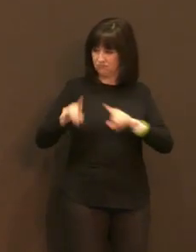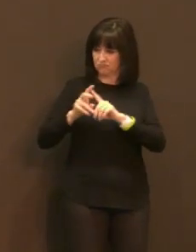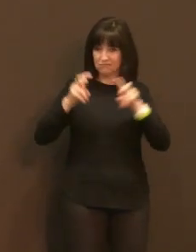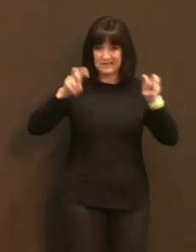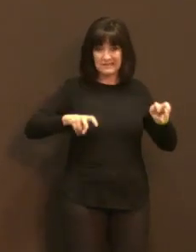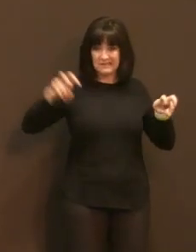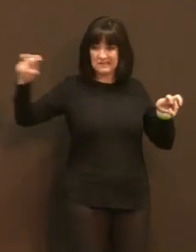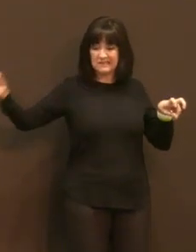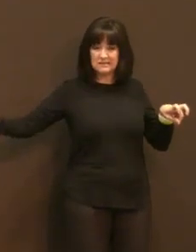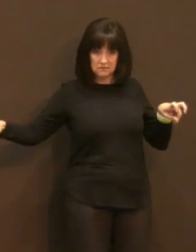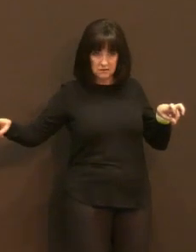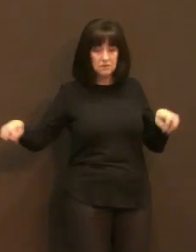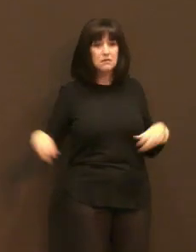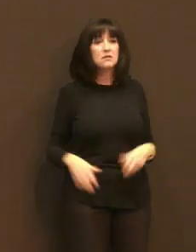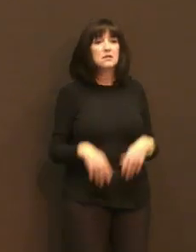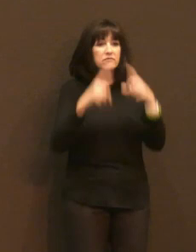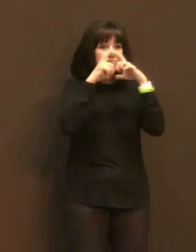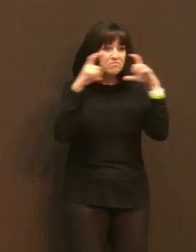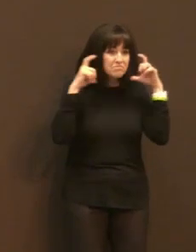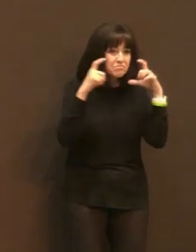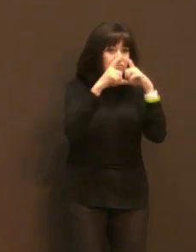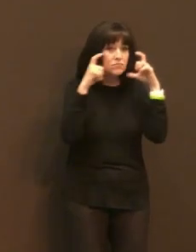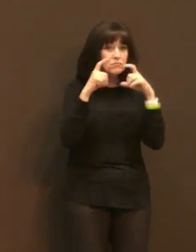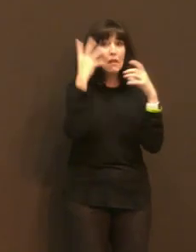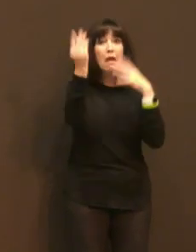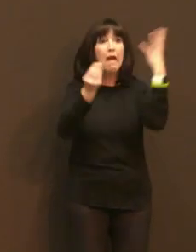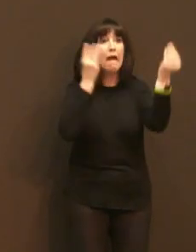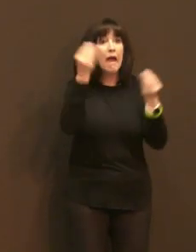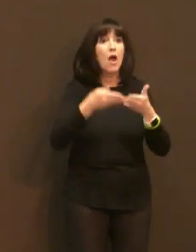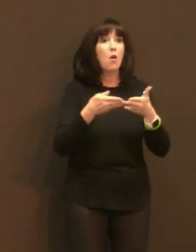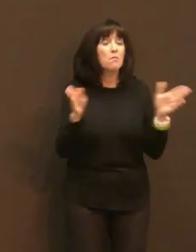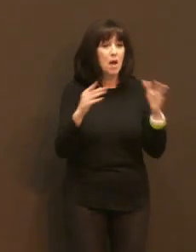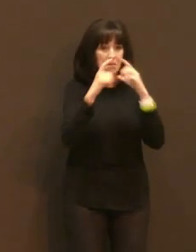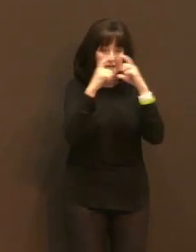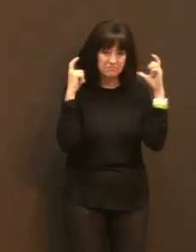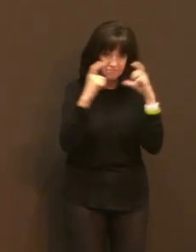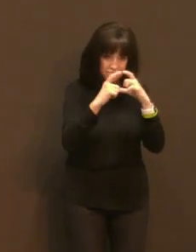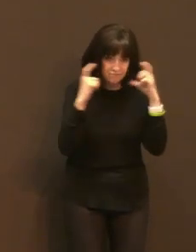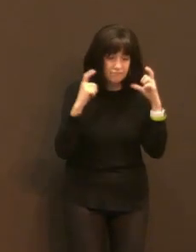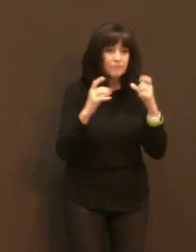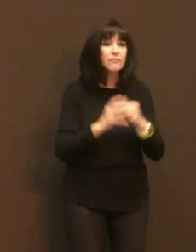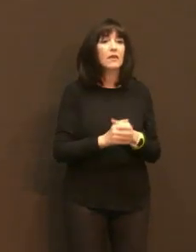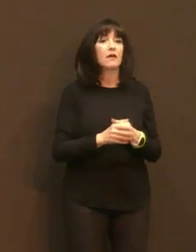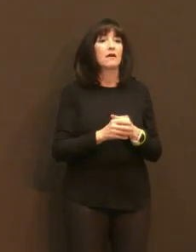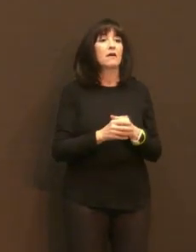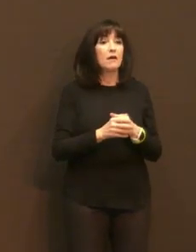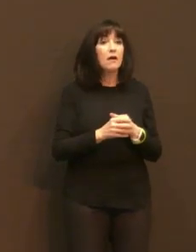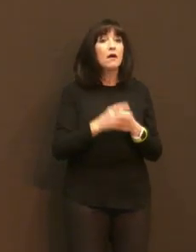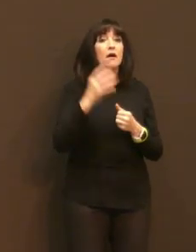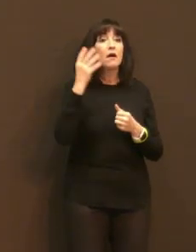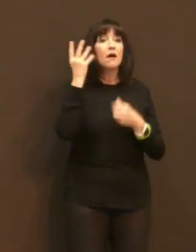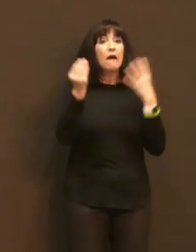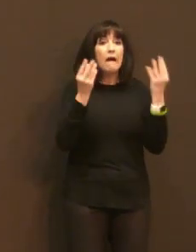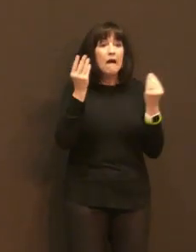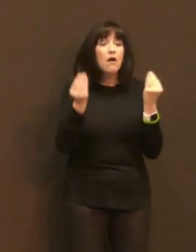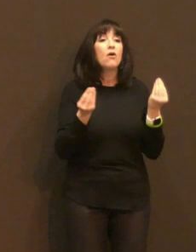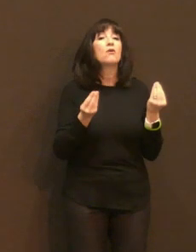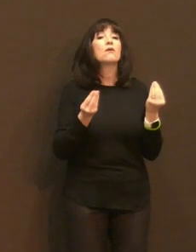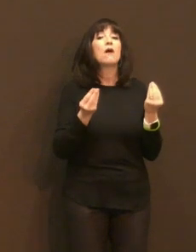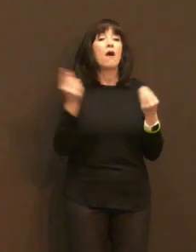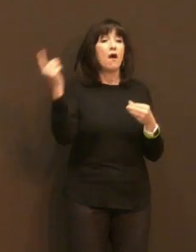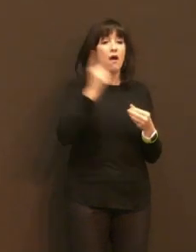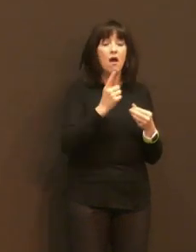what that looks like, personal hygiene, hand washing, sanitizing stations, not touching your face, not